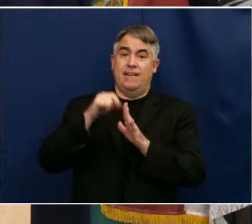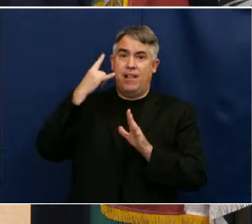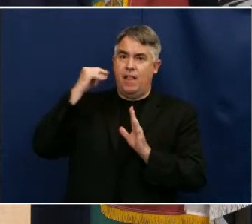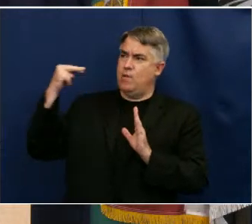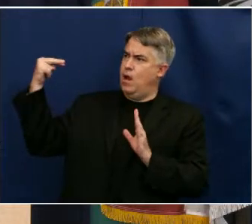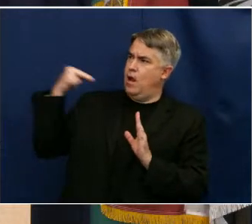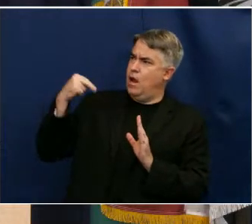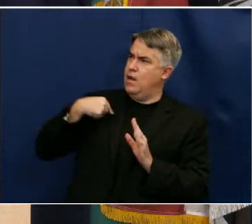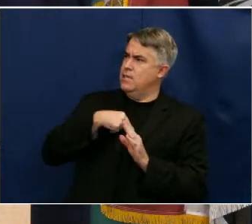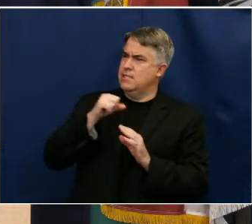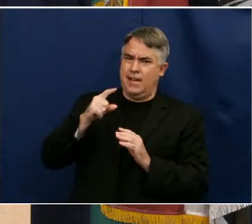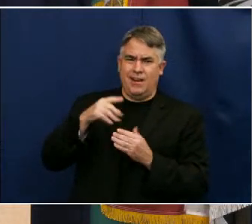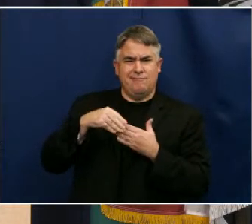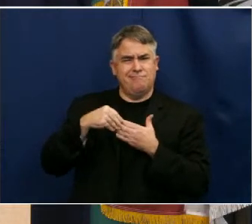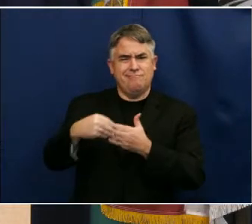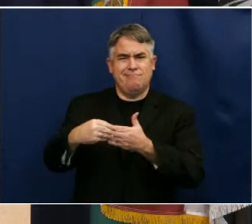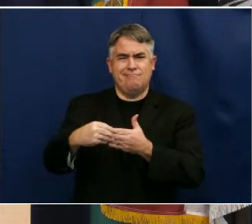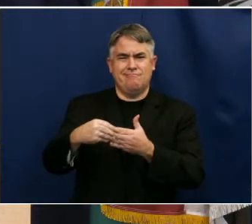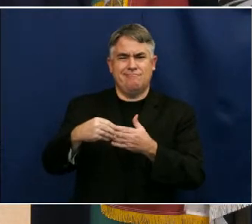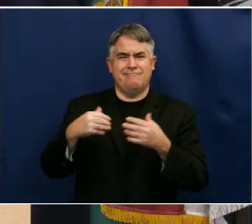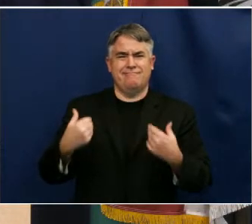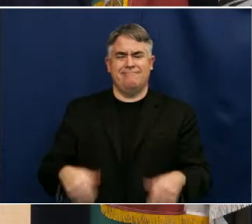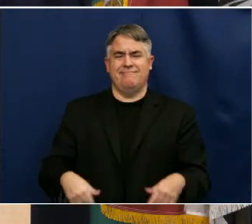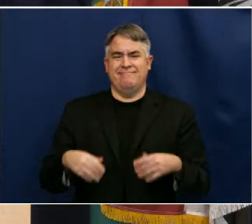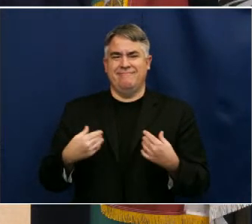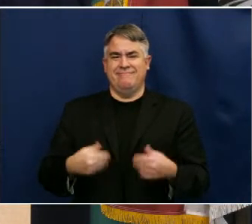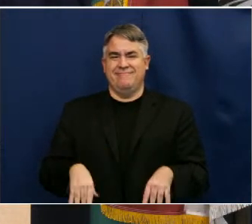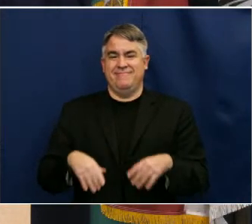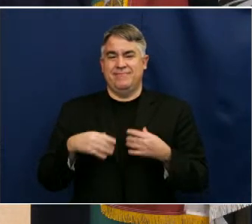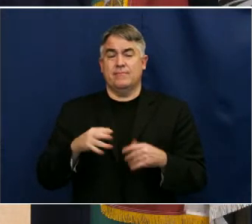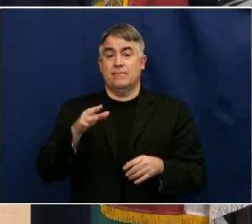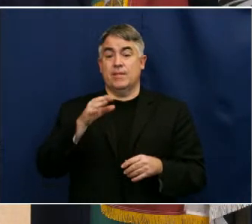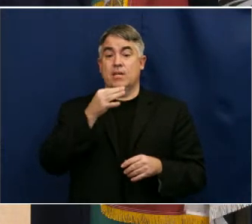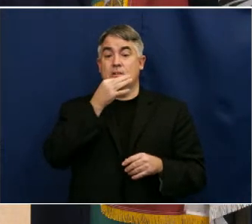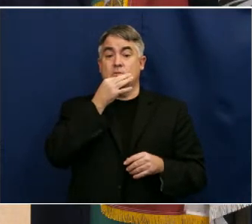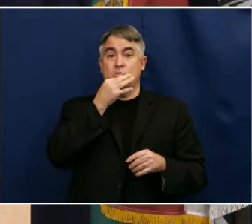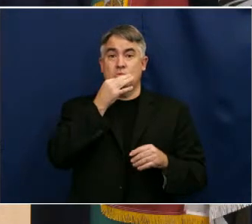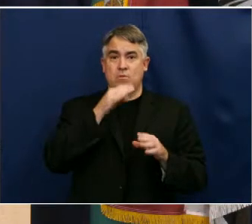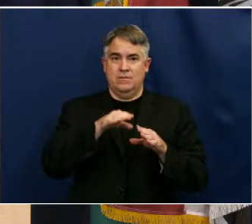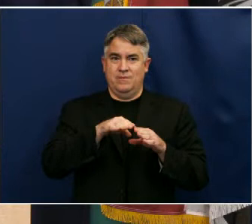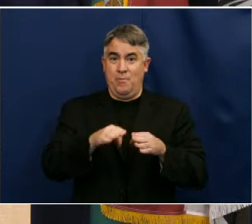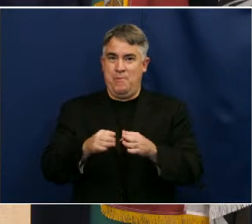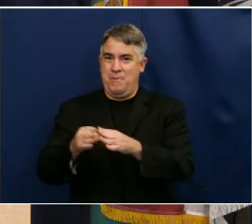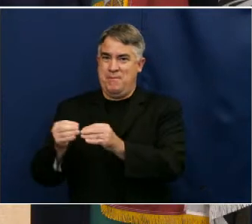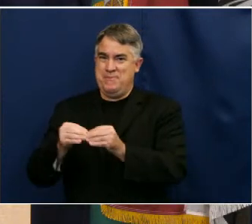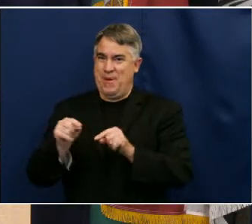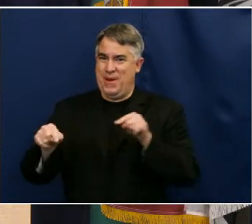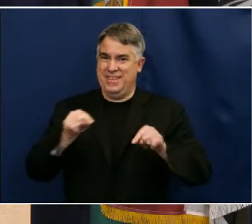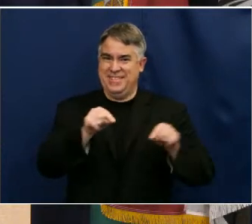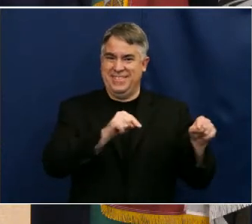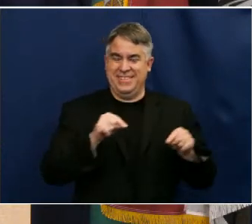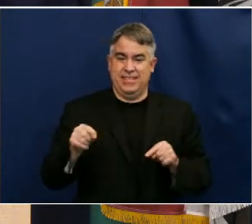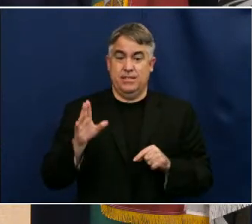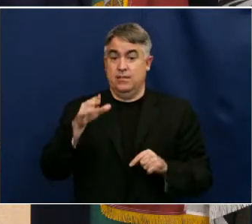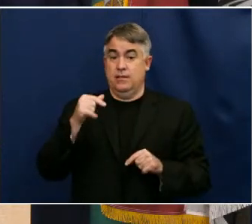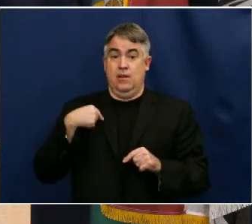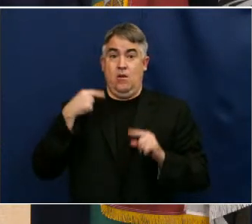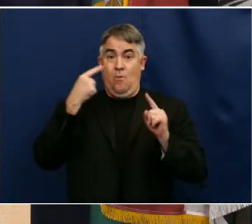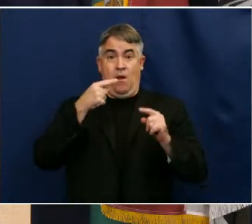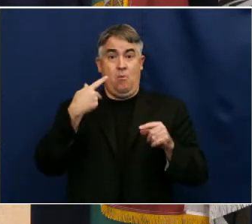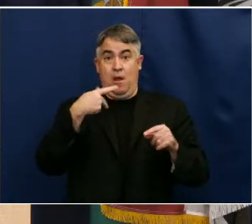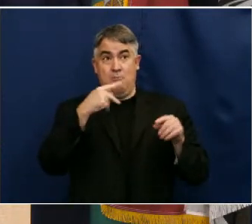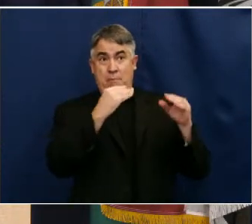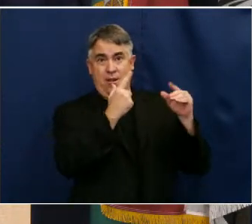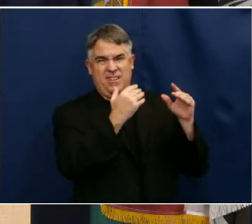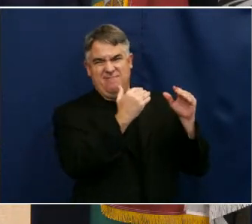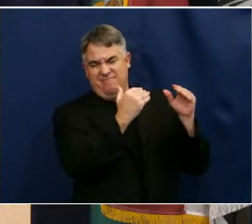for more school openings, and we are confident that we are on the path to a lower tier. But at this point, it is vital to continue